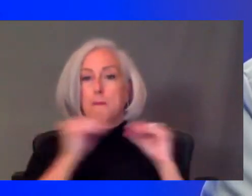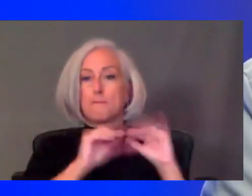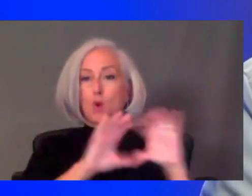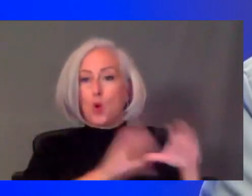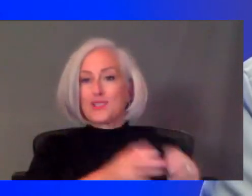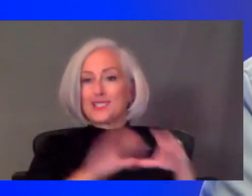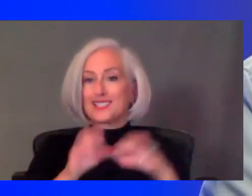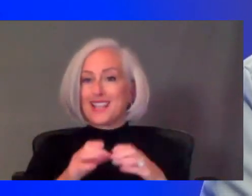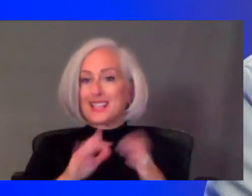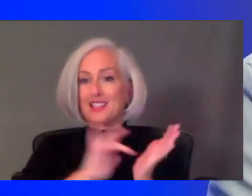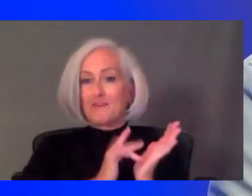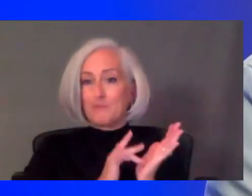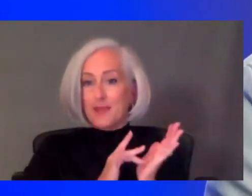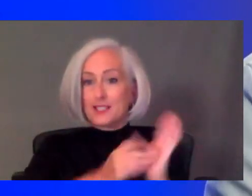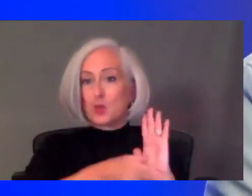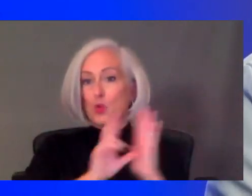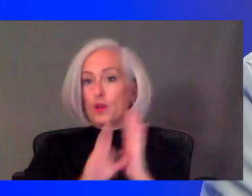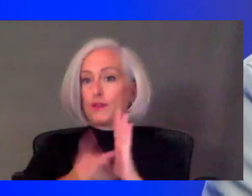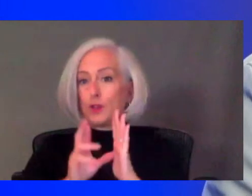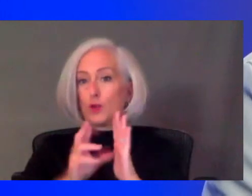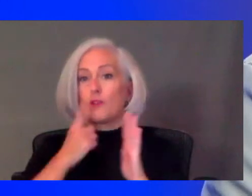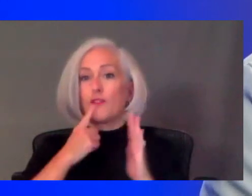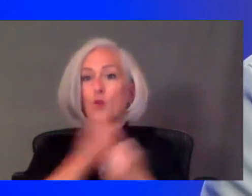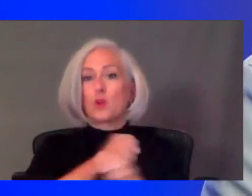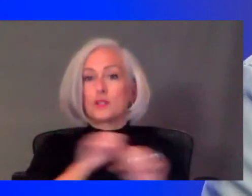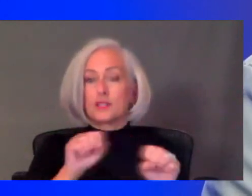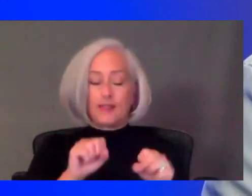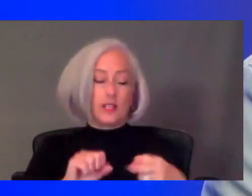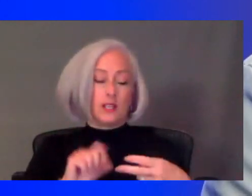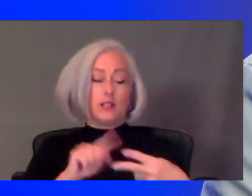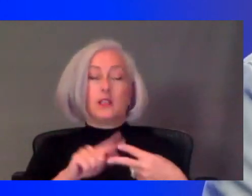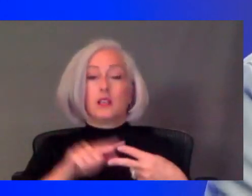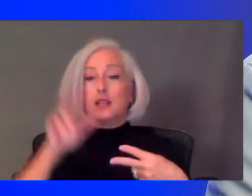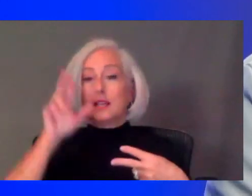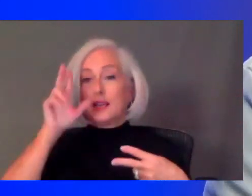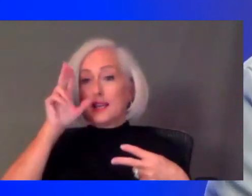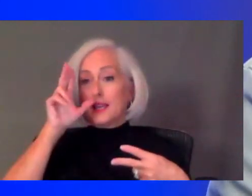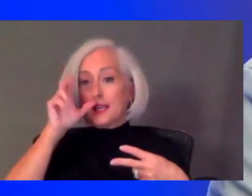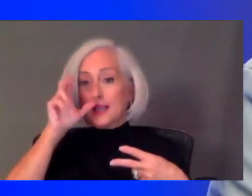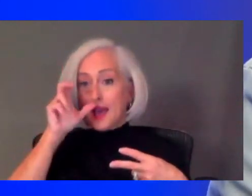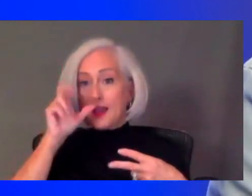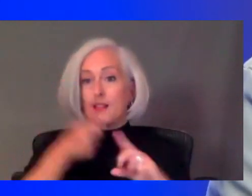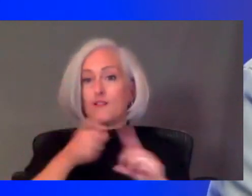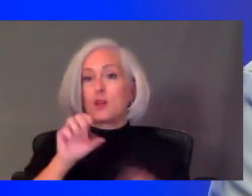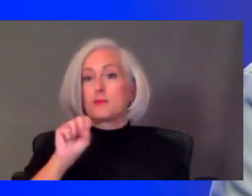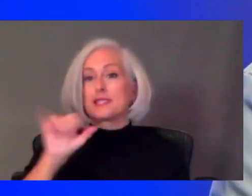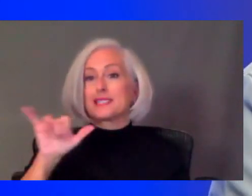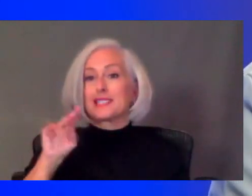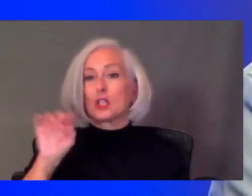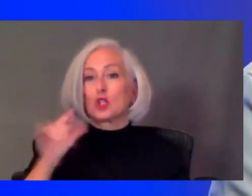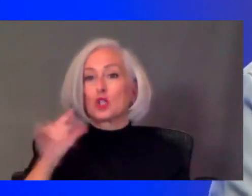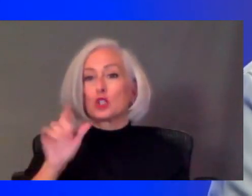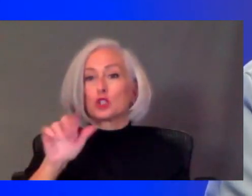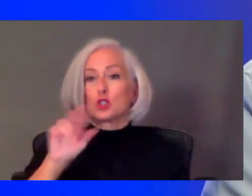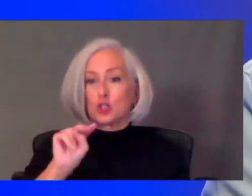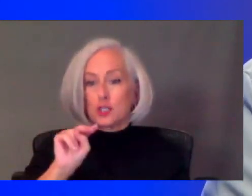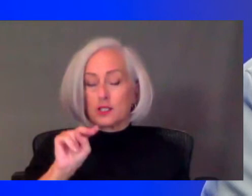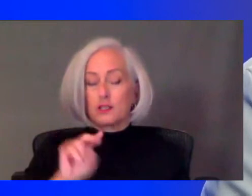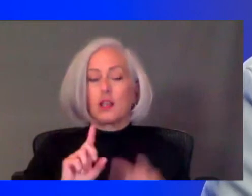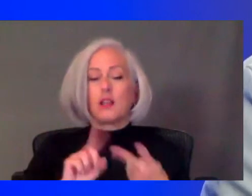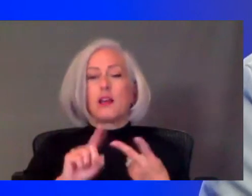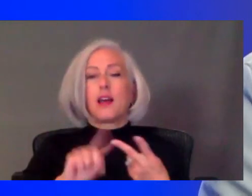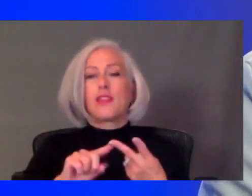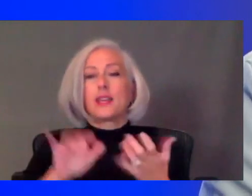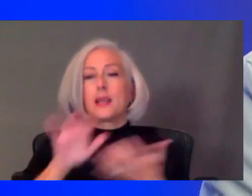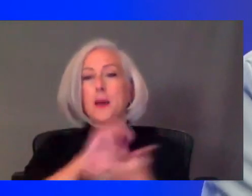I'll talk about what we're doing in the study, and then maybe Hawkeye, you can Hawkeye address, knows it, yeah. from the health system standpoint. But what we're